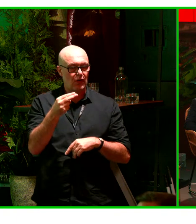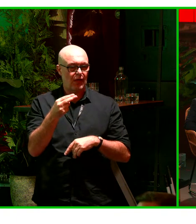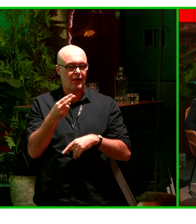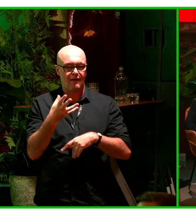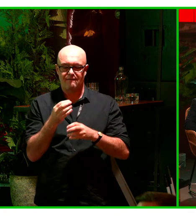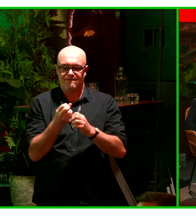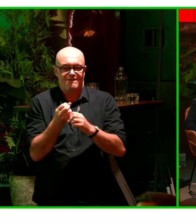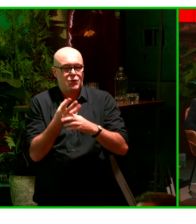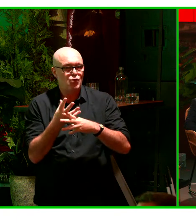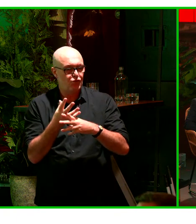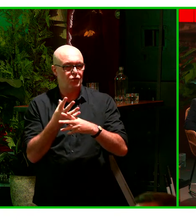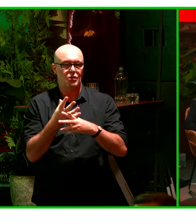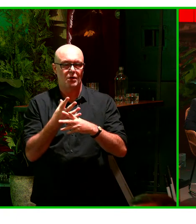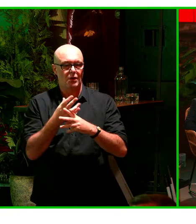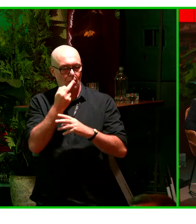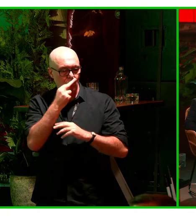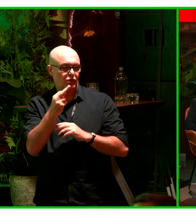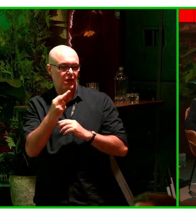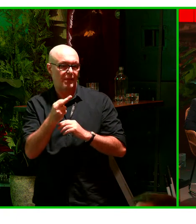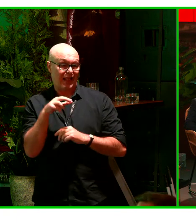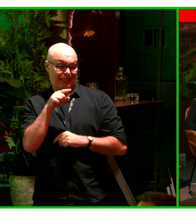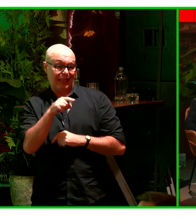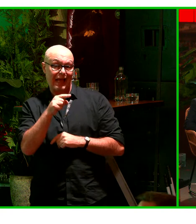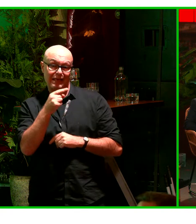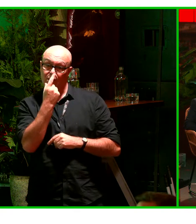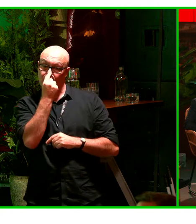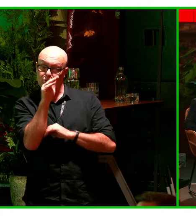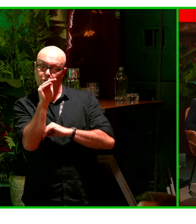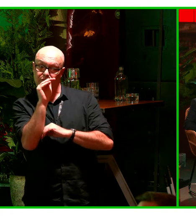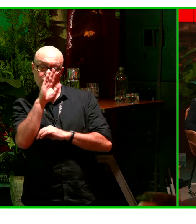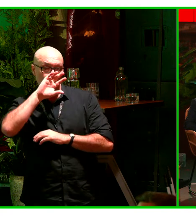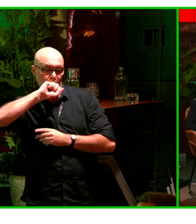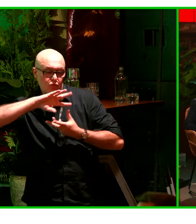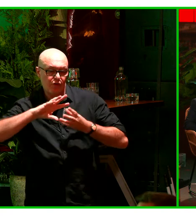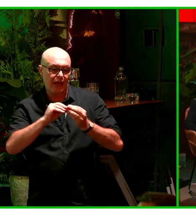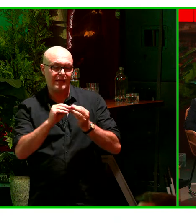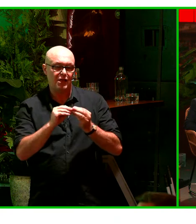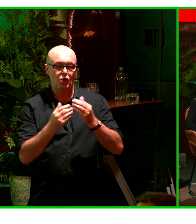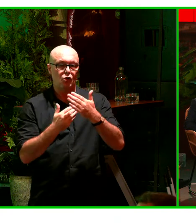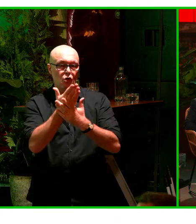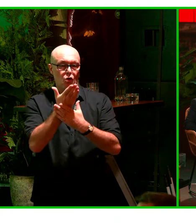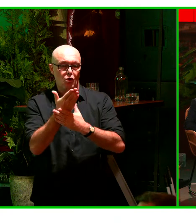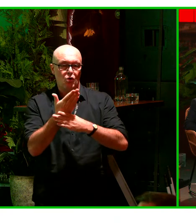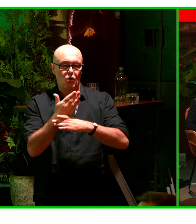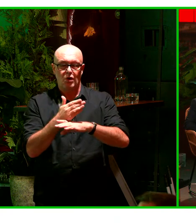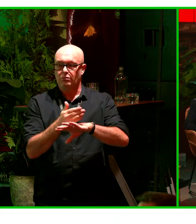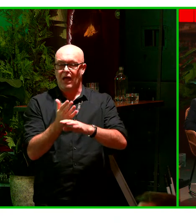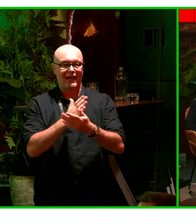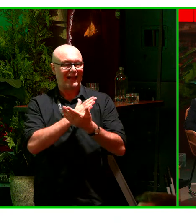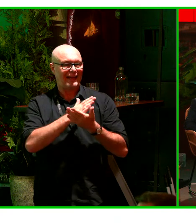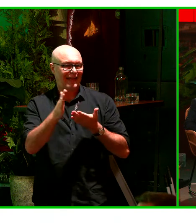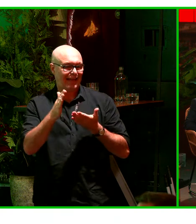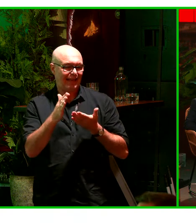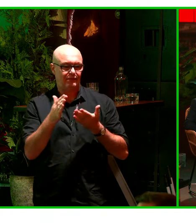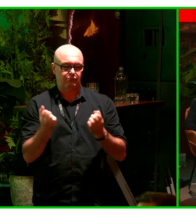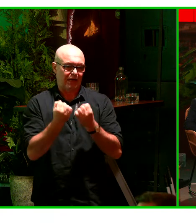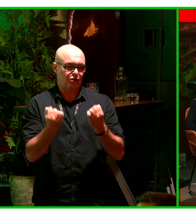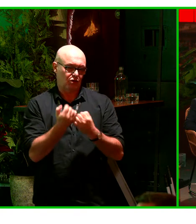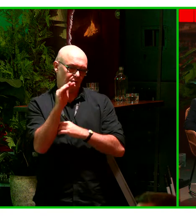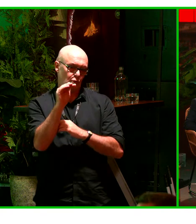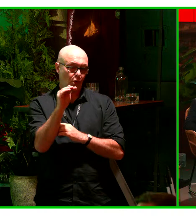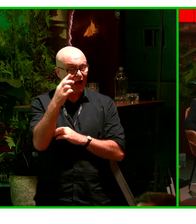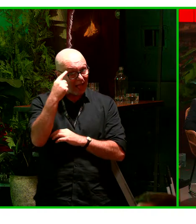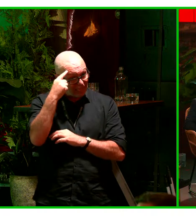road which is going to lead to a different and cleaner nuclear future. And I believe that inevitably is going to come.